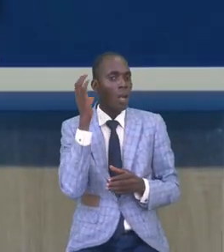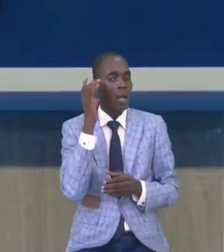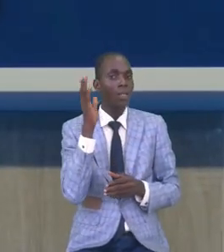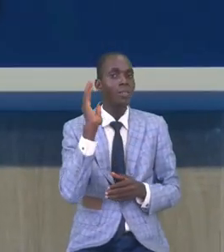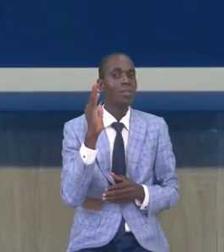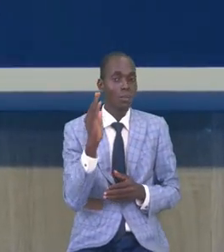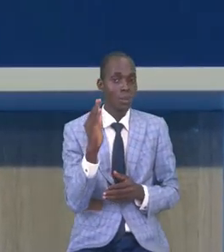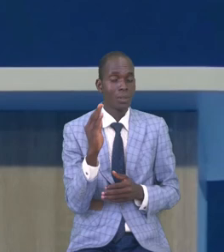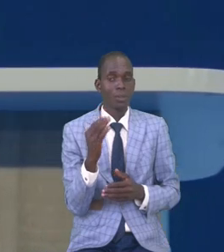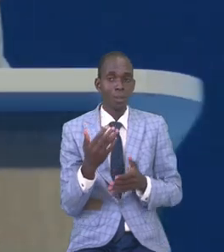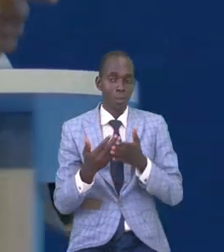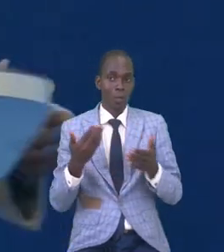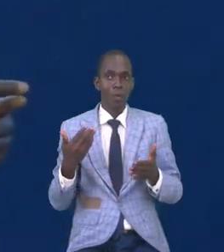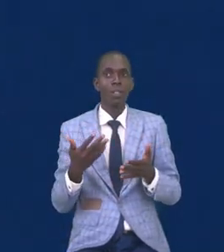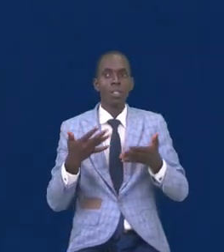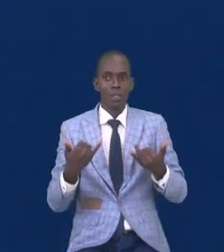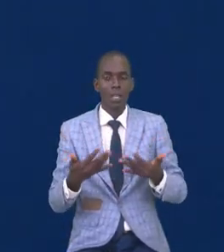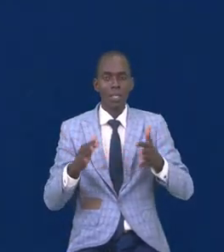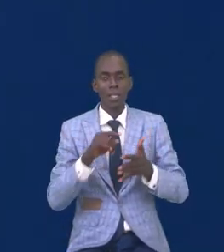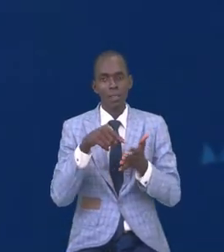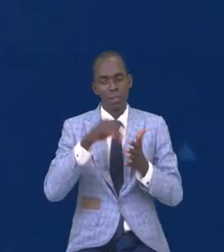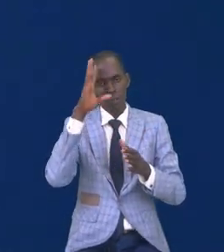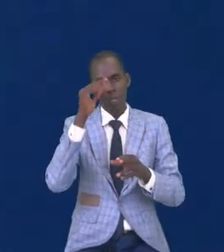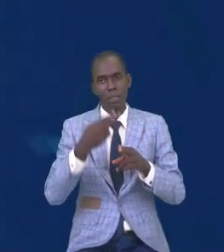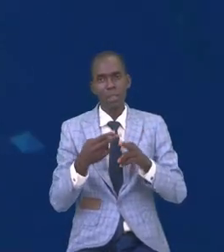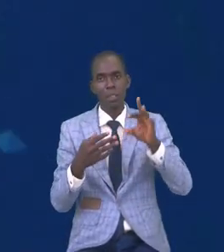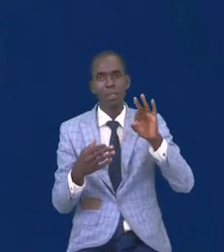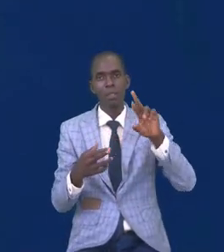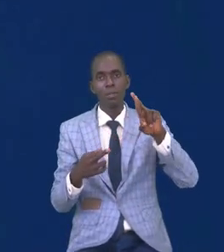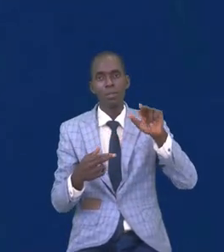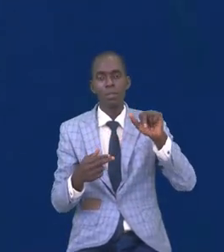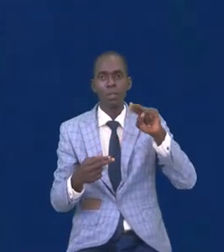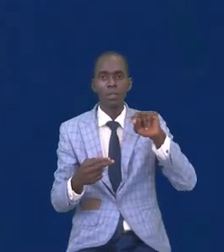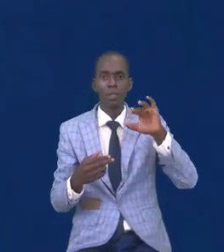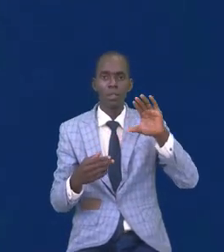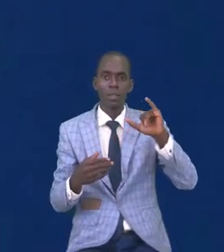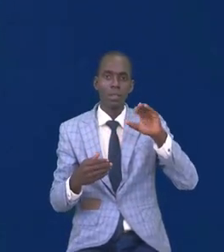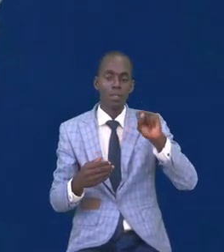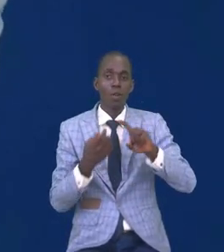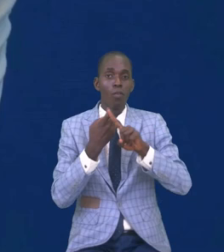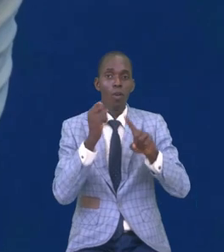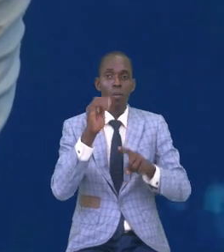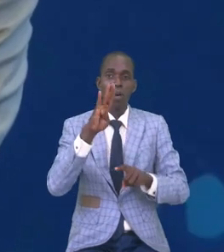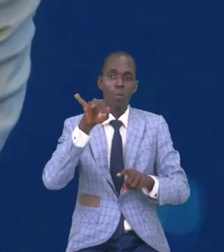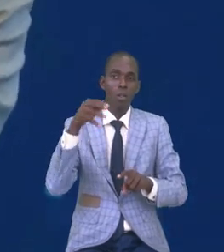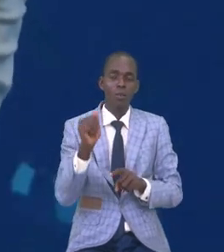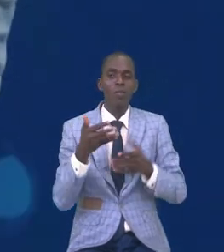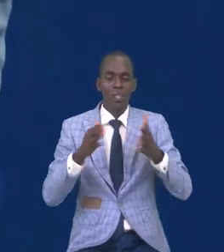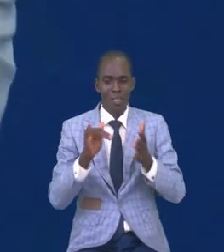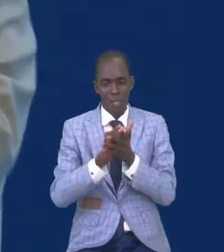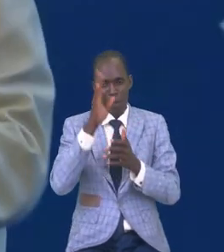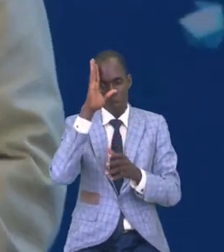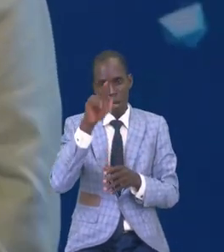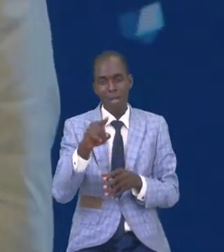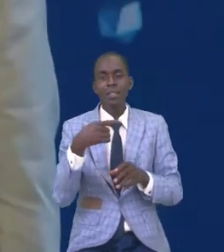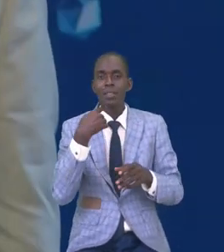Let this Francis from Abuja, let him tell you himself when Jesus came